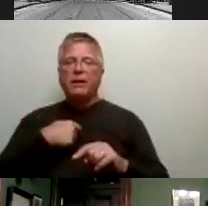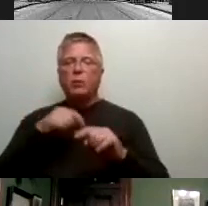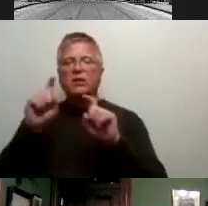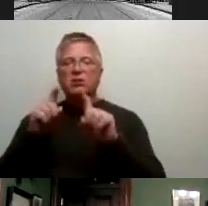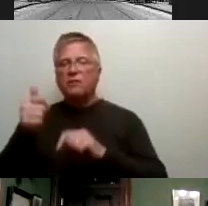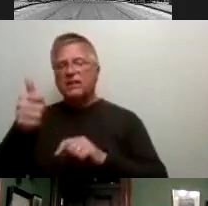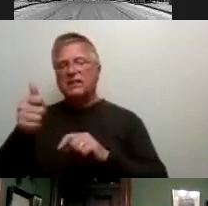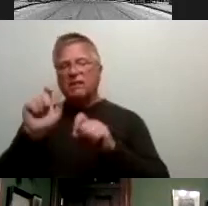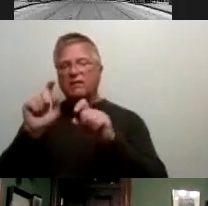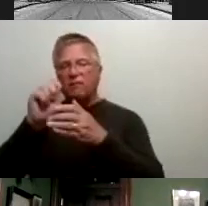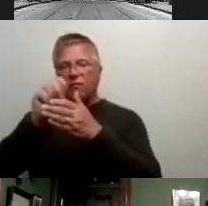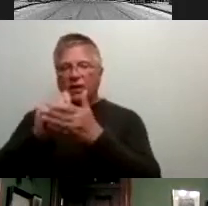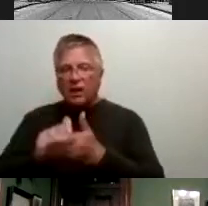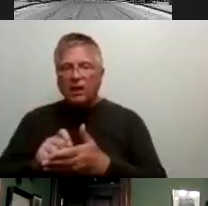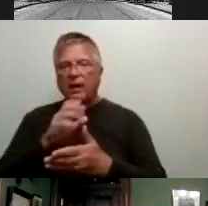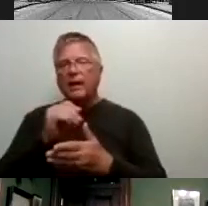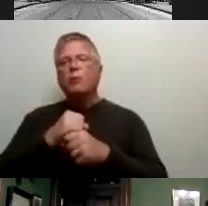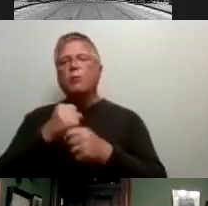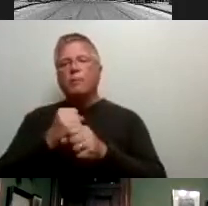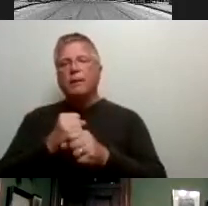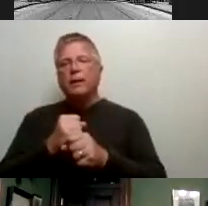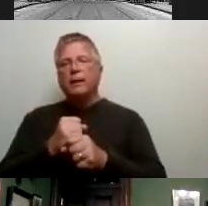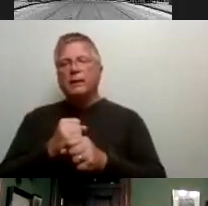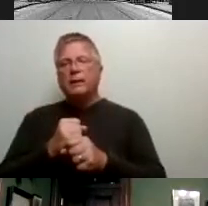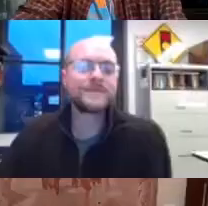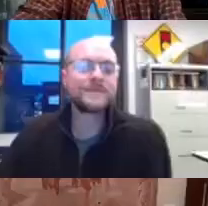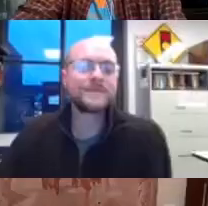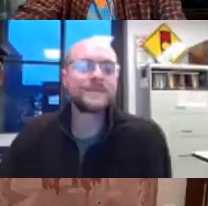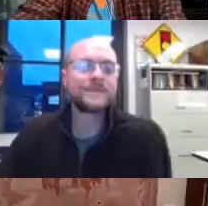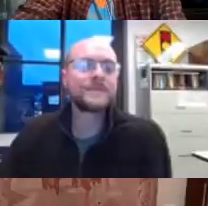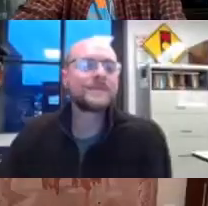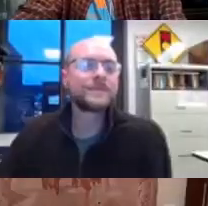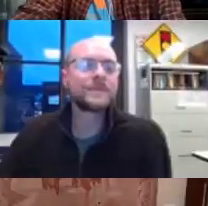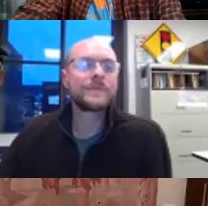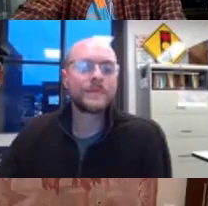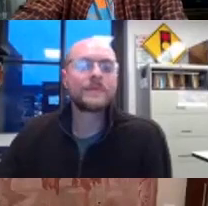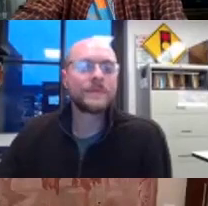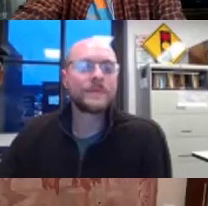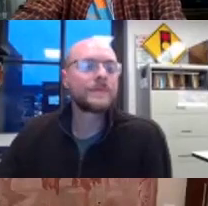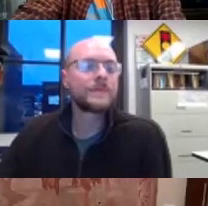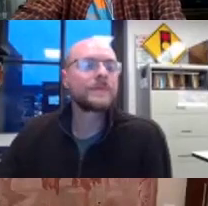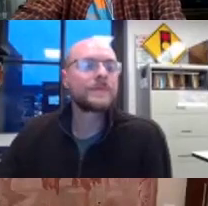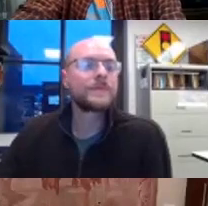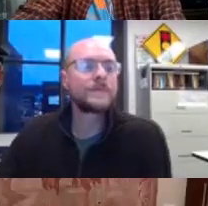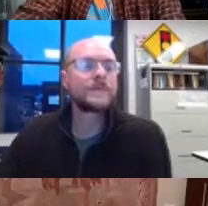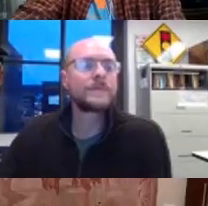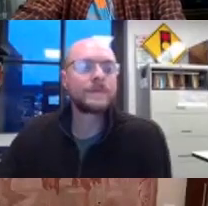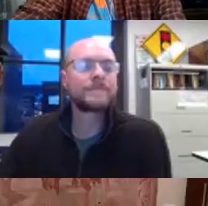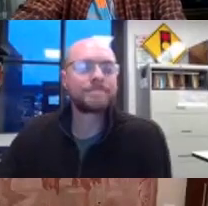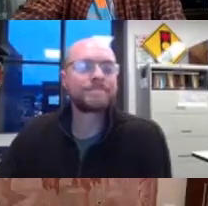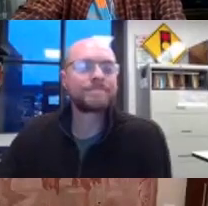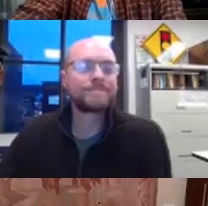out, but also we'll create that FAQ with to answer any other questions that we couldn't answer at this point.